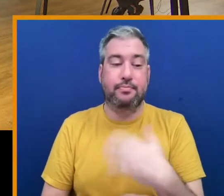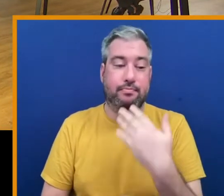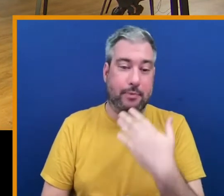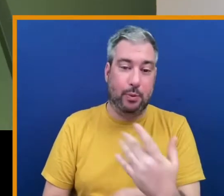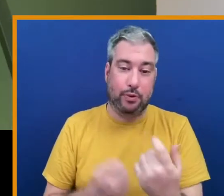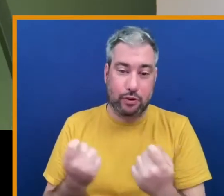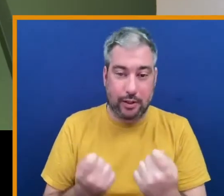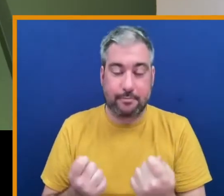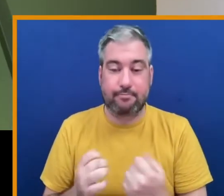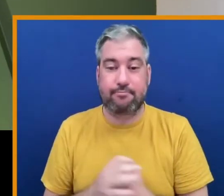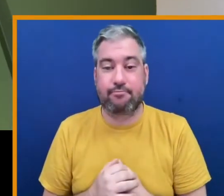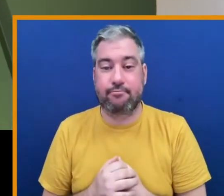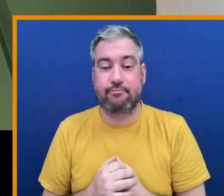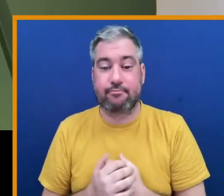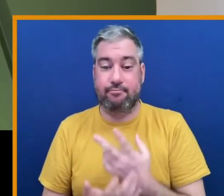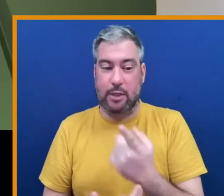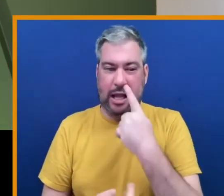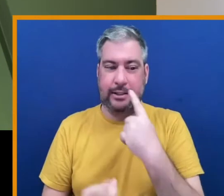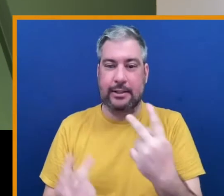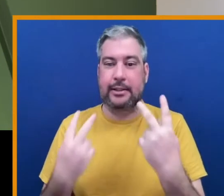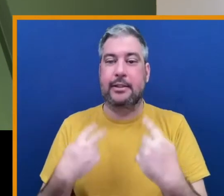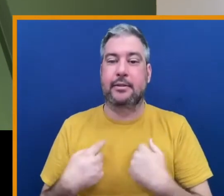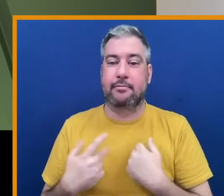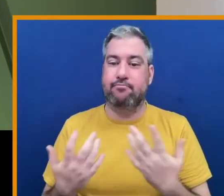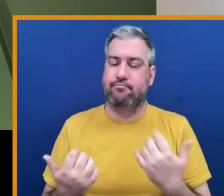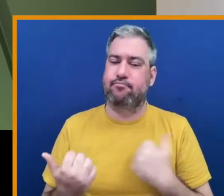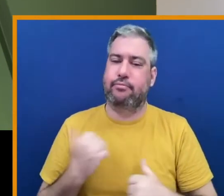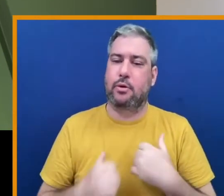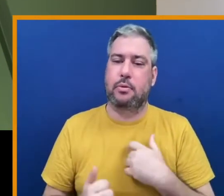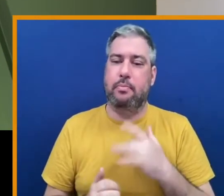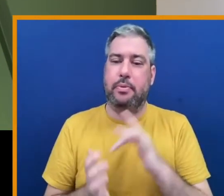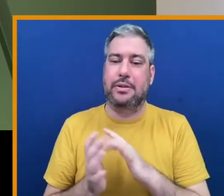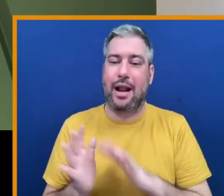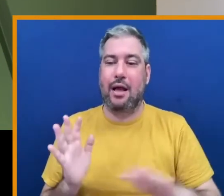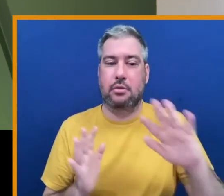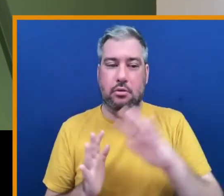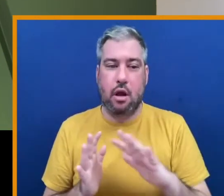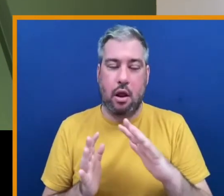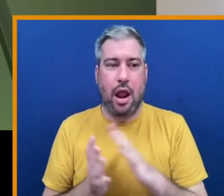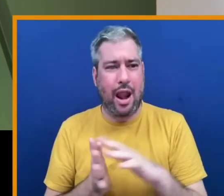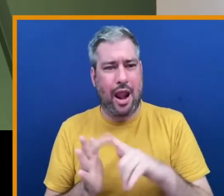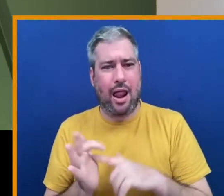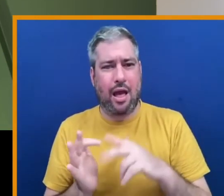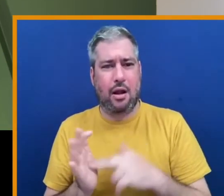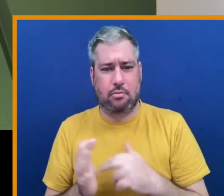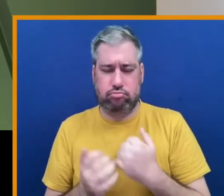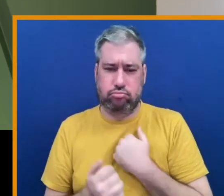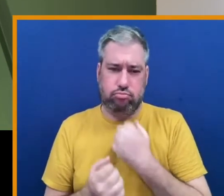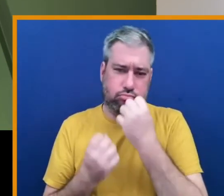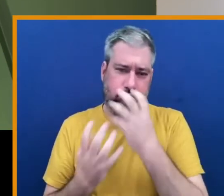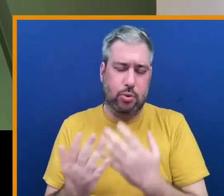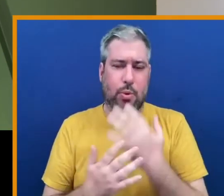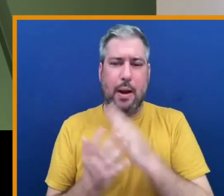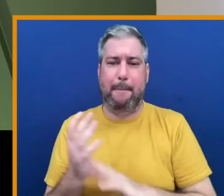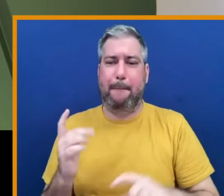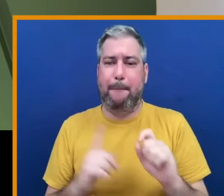MP. I'm also, like Christine, proud that we're discussing and debating this at conference, but equally appalled that we have